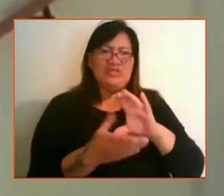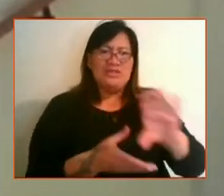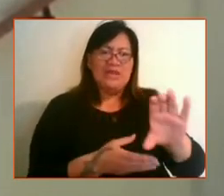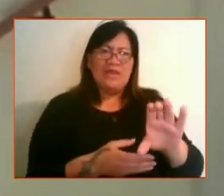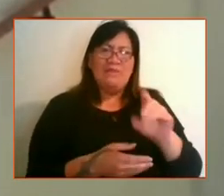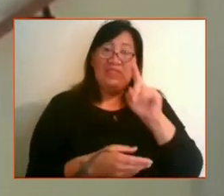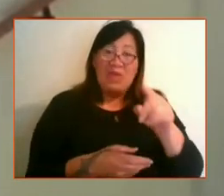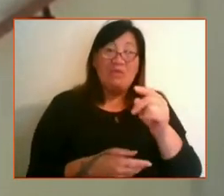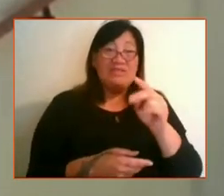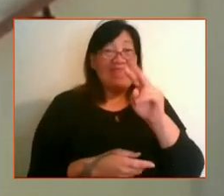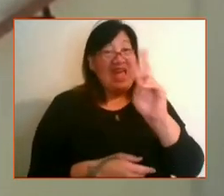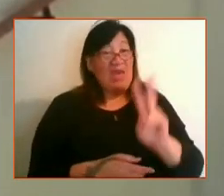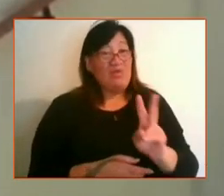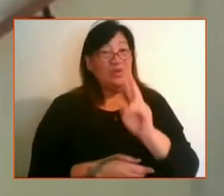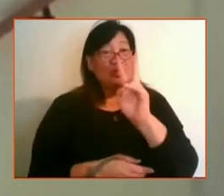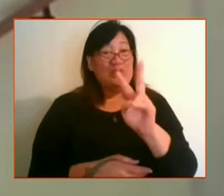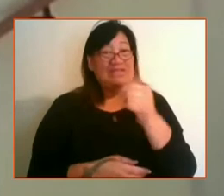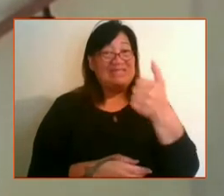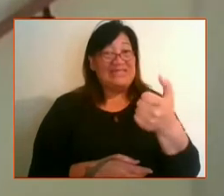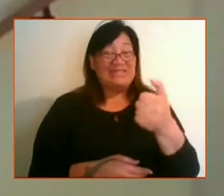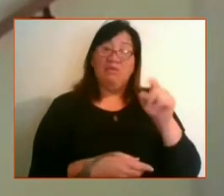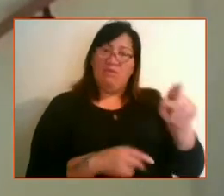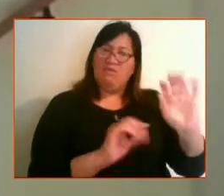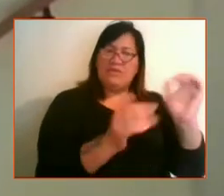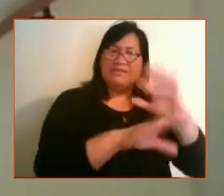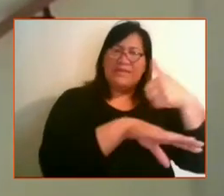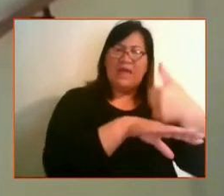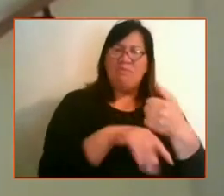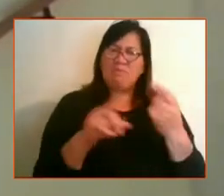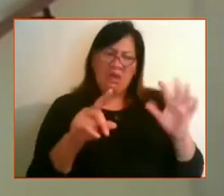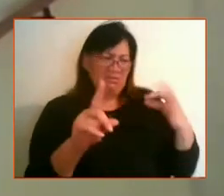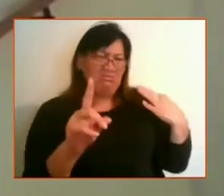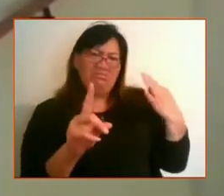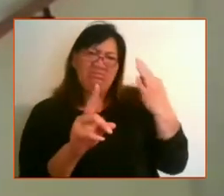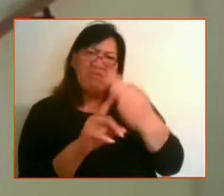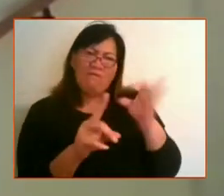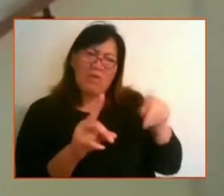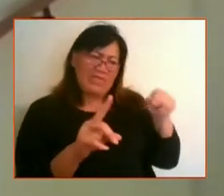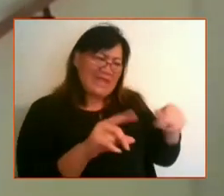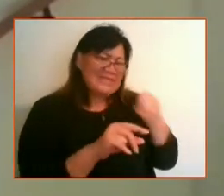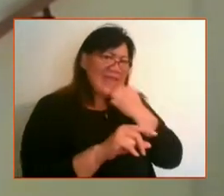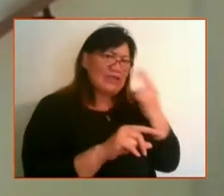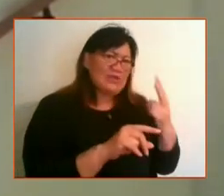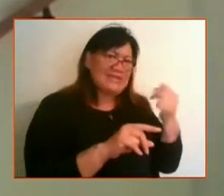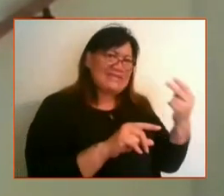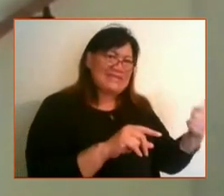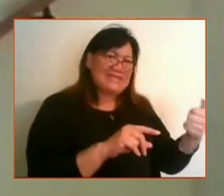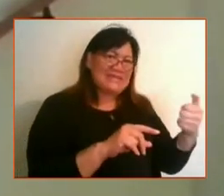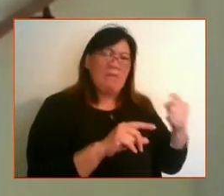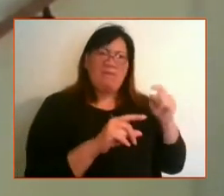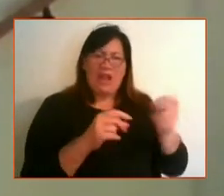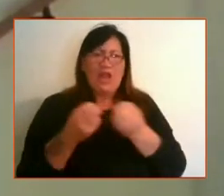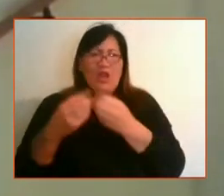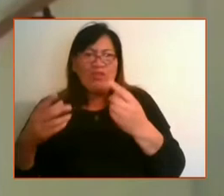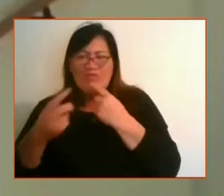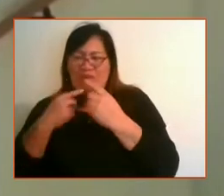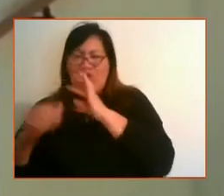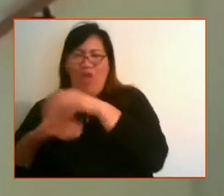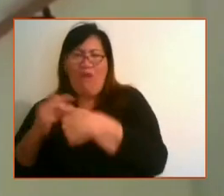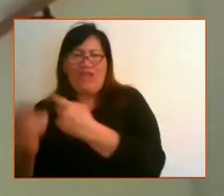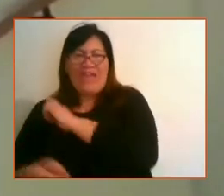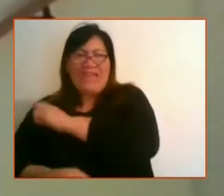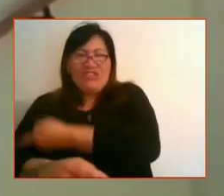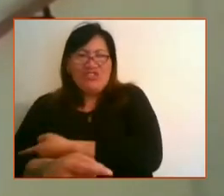April 26. The government did do that. I haven't seen anything since then. I've seen a lot of stuff around your energy portfolio, but not